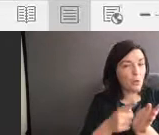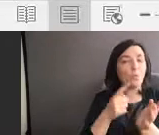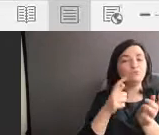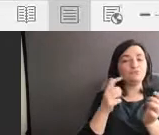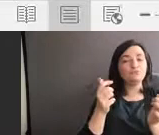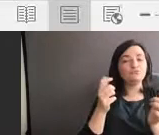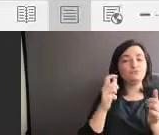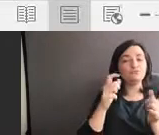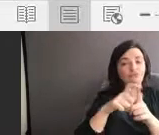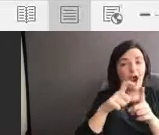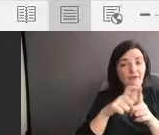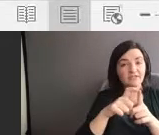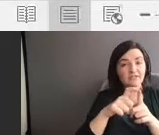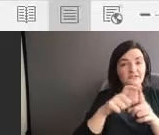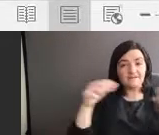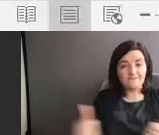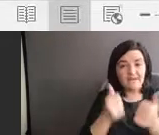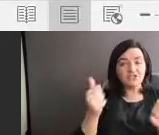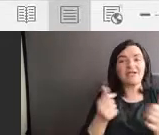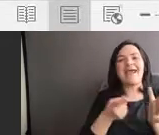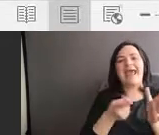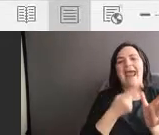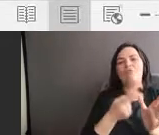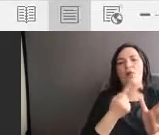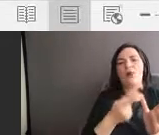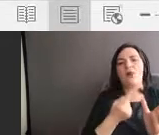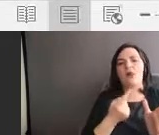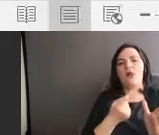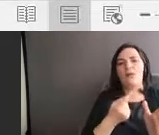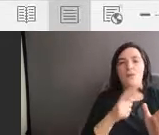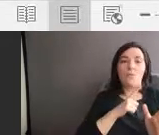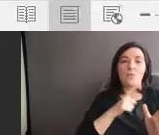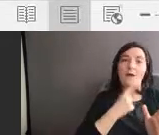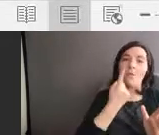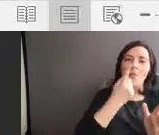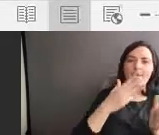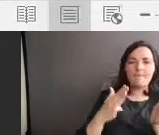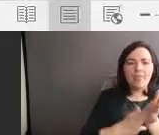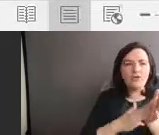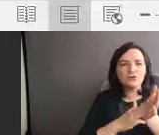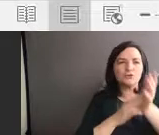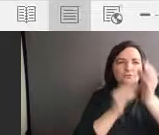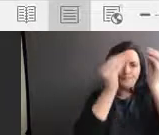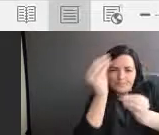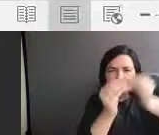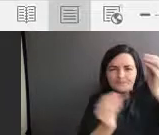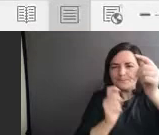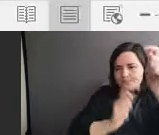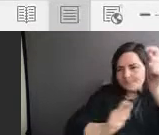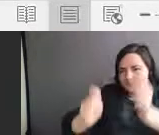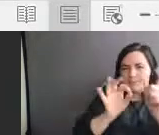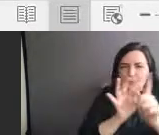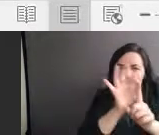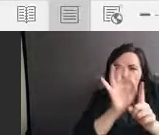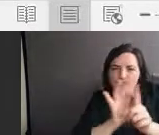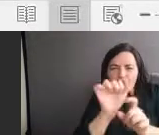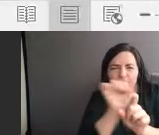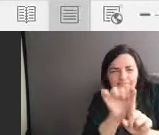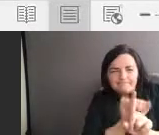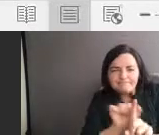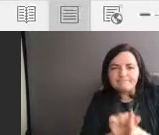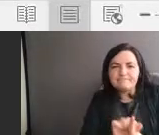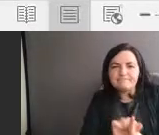done by April, because that will give you a month to work on it, to perfect it, to improve it, to refine